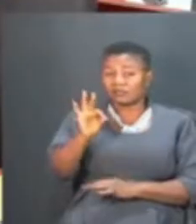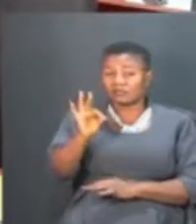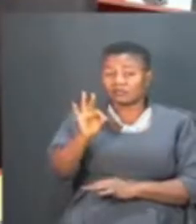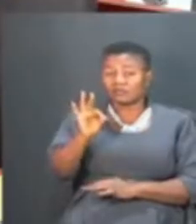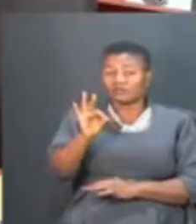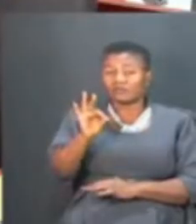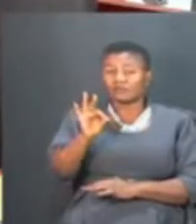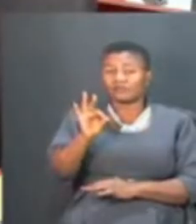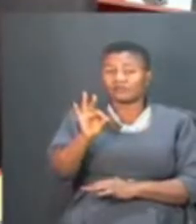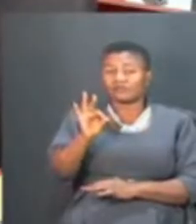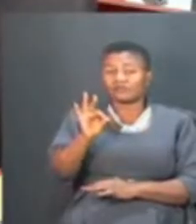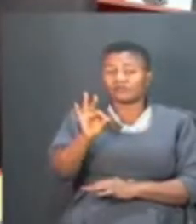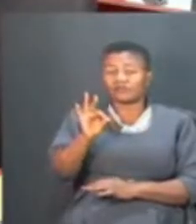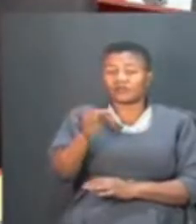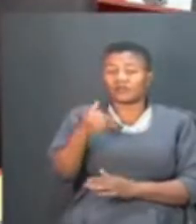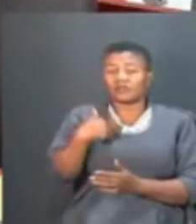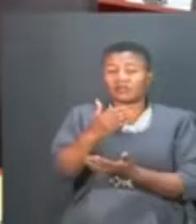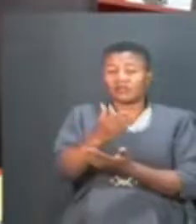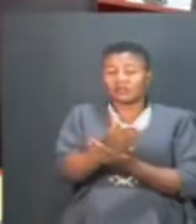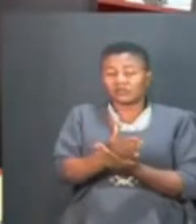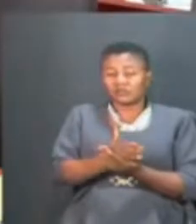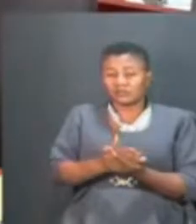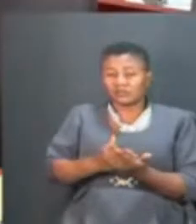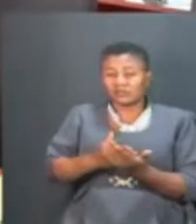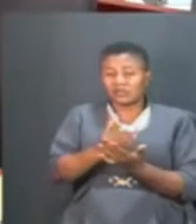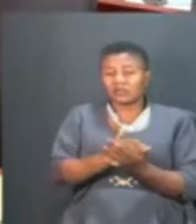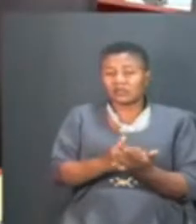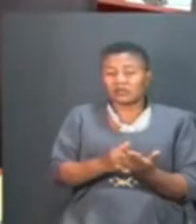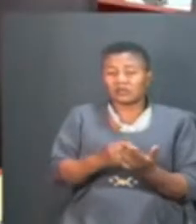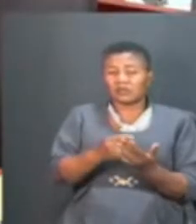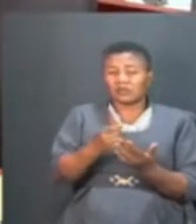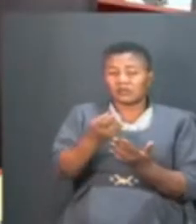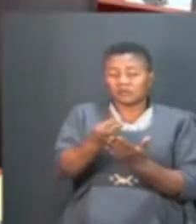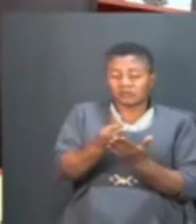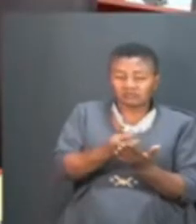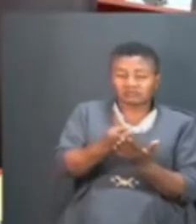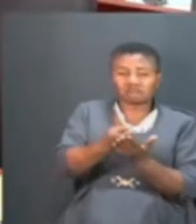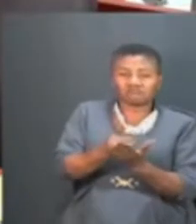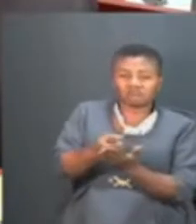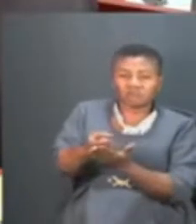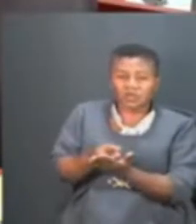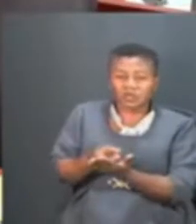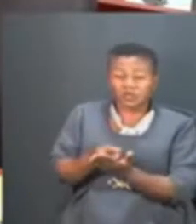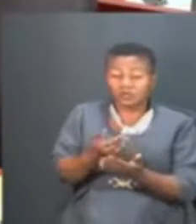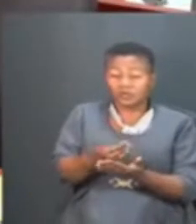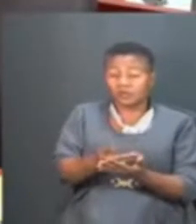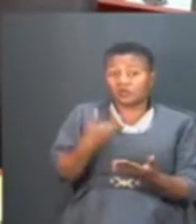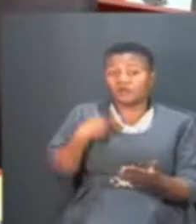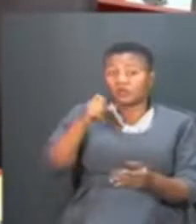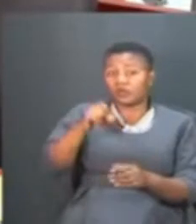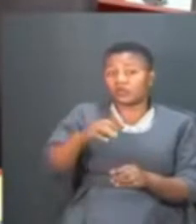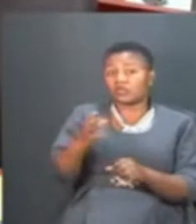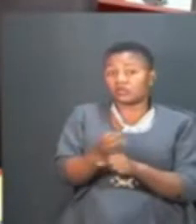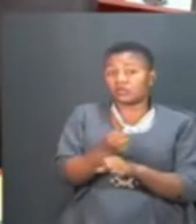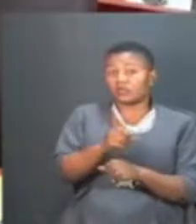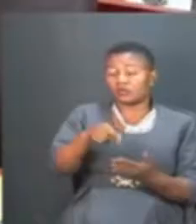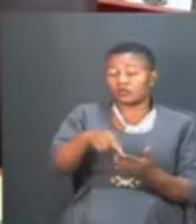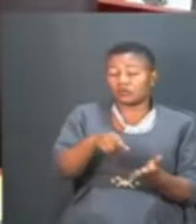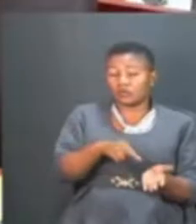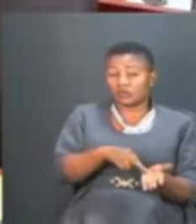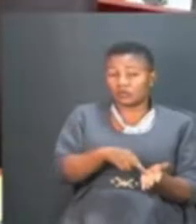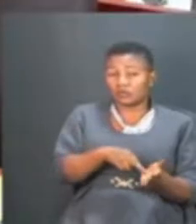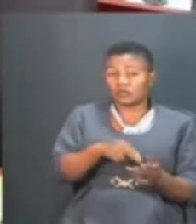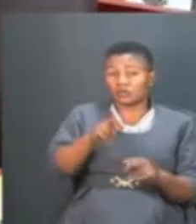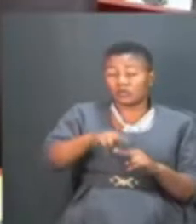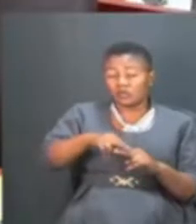some consultation to be had before we take the report. So the chairman of that committee gave